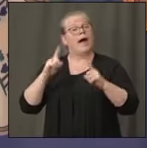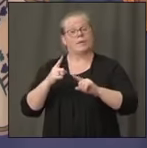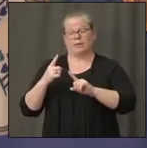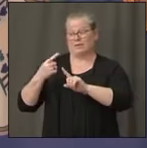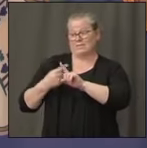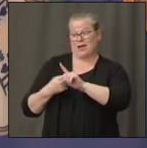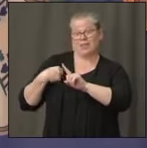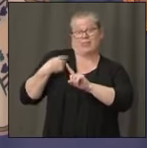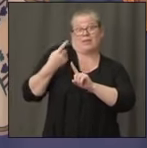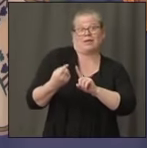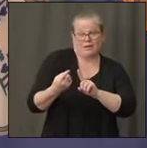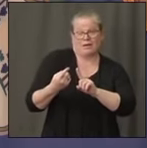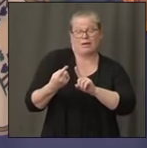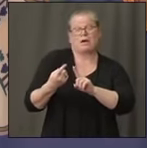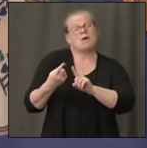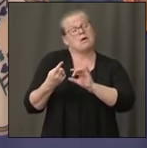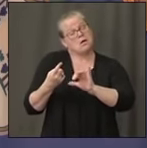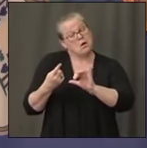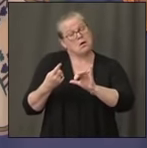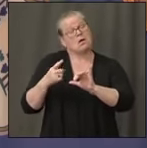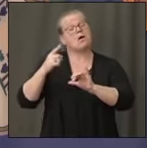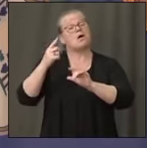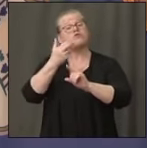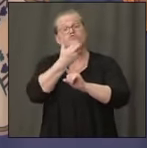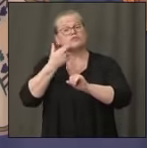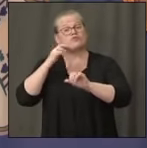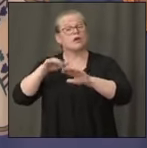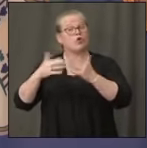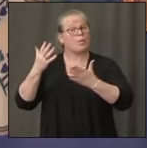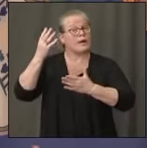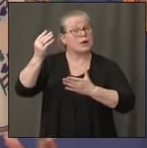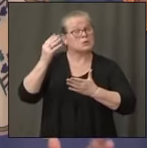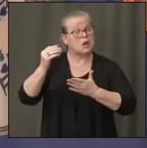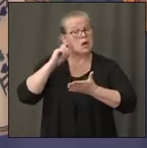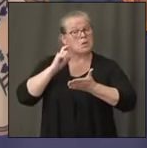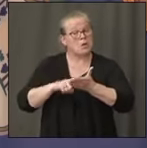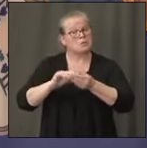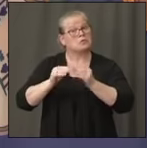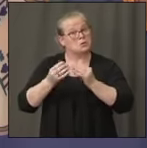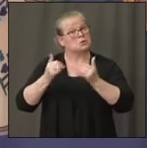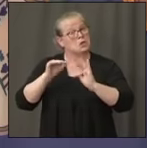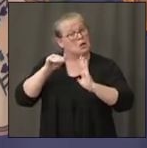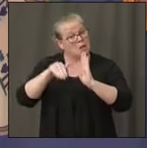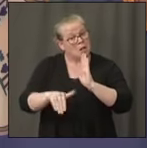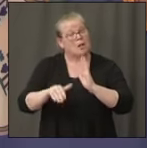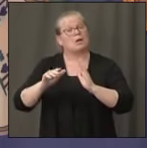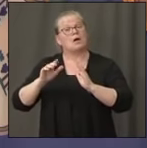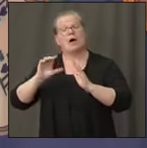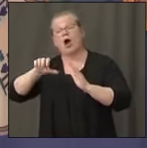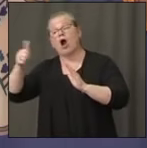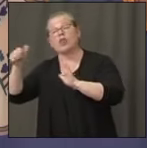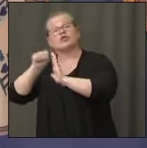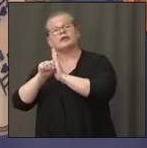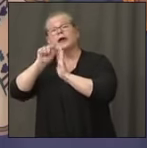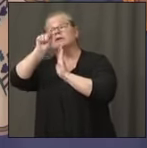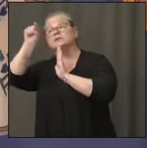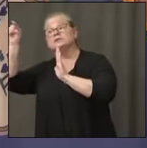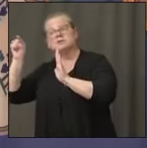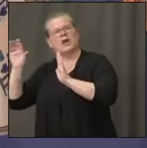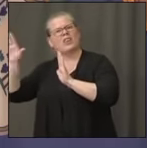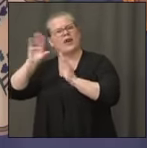neighbors is much less. I had worried about the hotels and attracting a lot of people from out of state and that back and forth. But